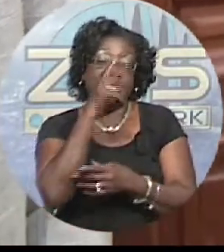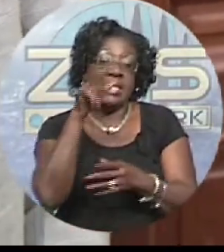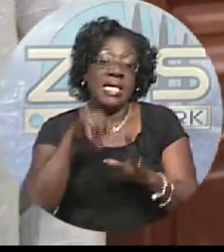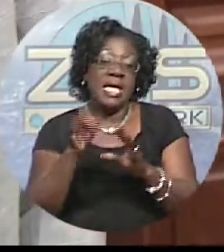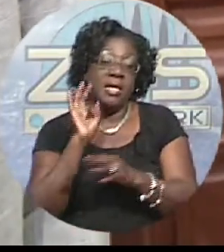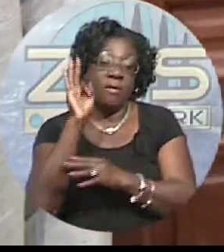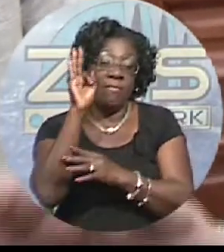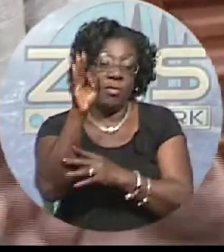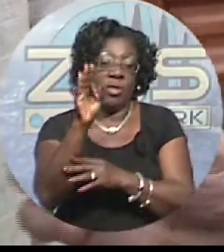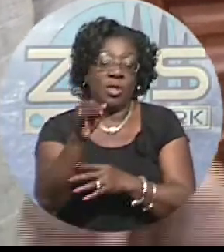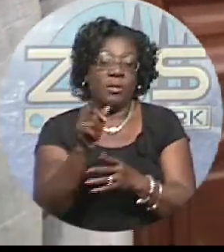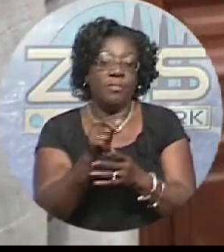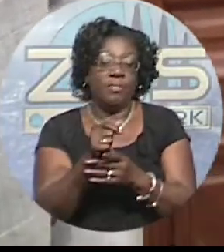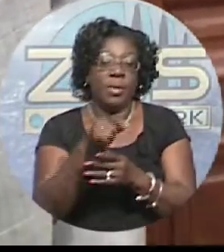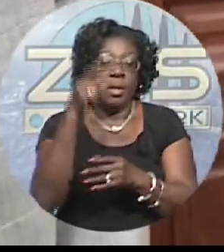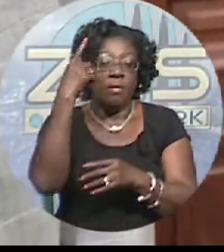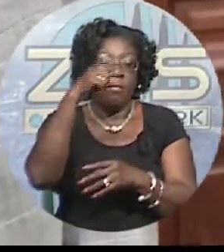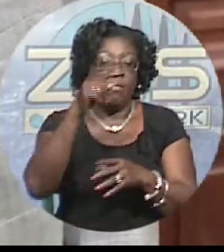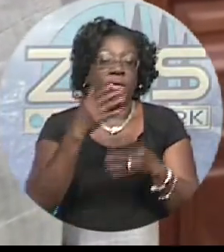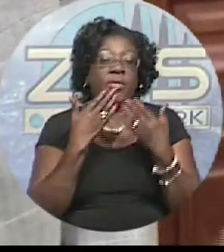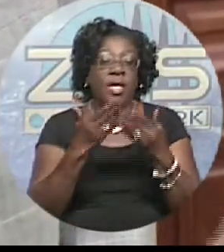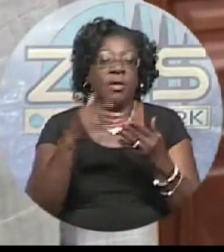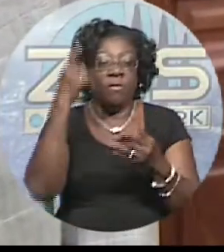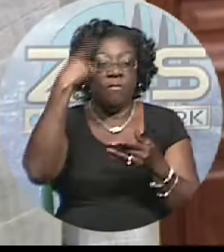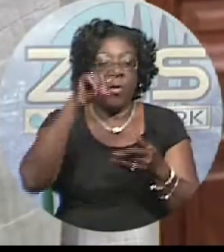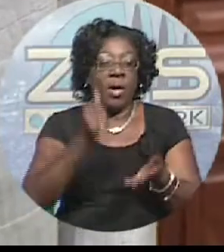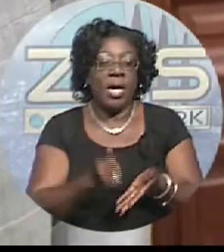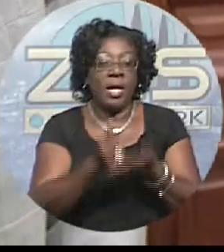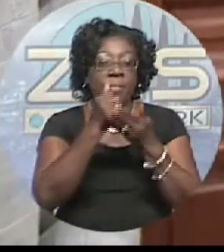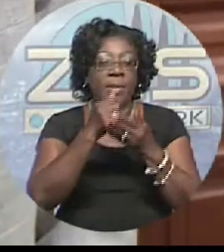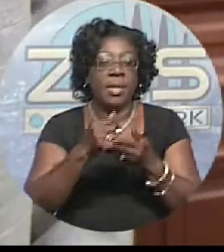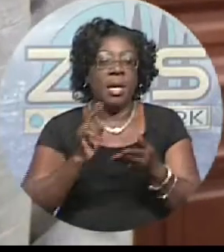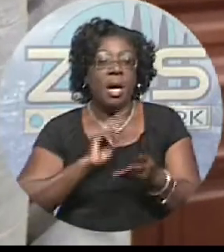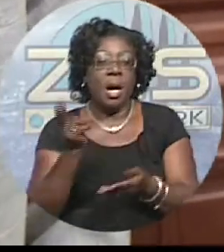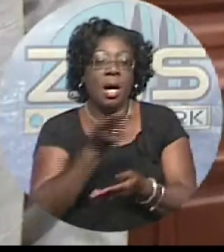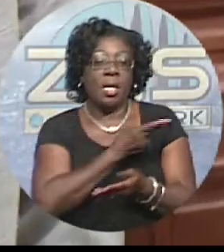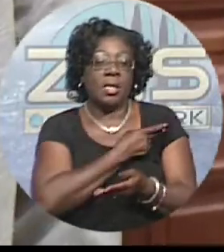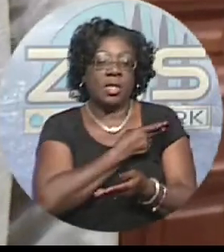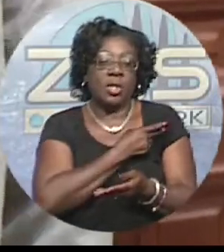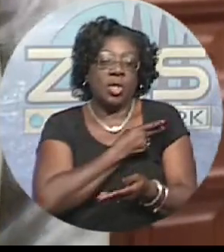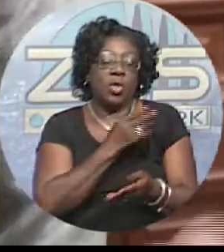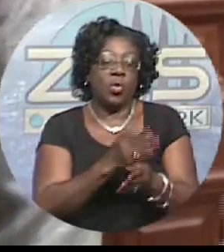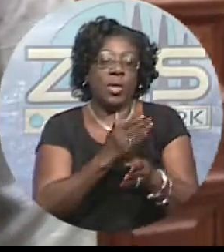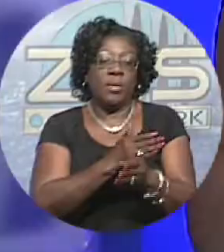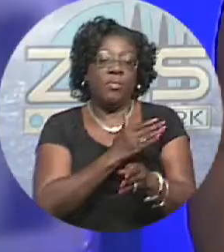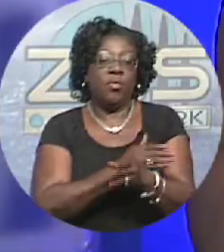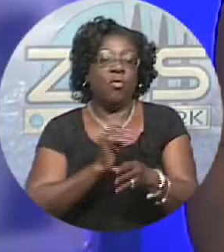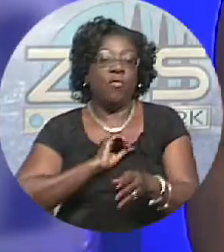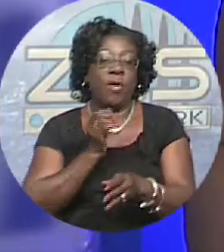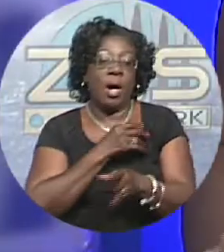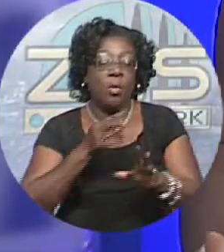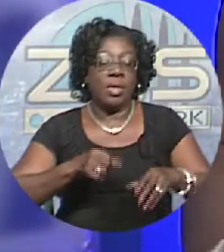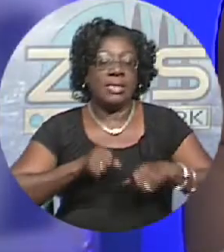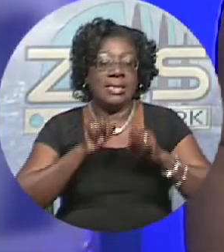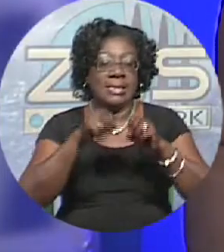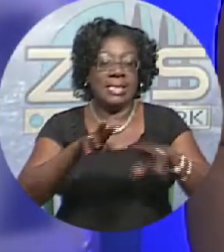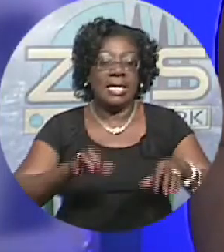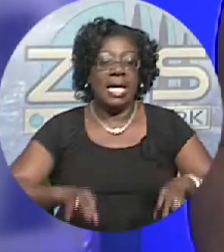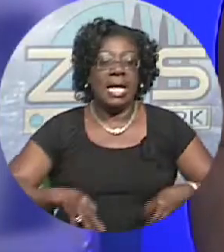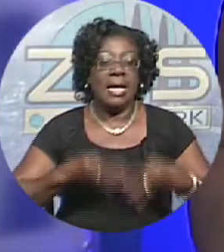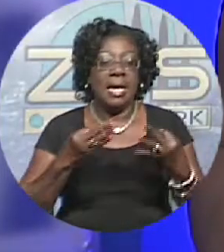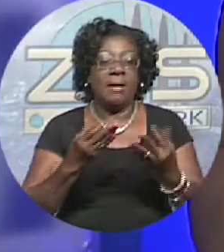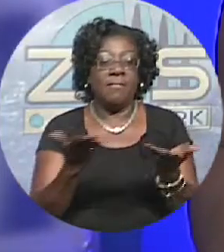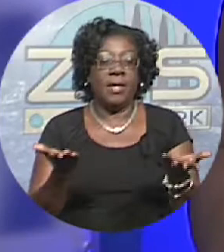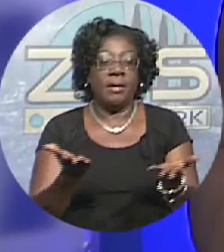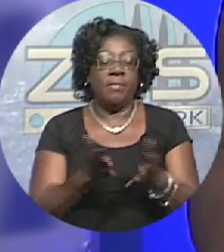them for helping us advance our knowledge of what exists in our country. Well, there seemed to be standing